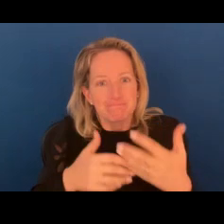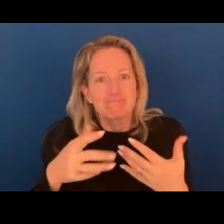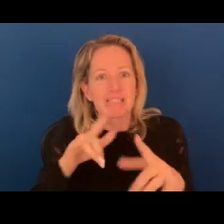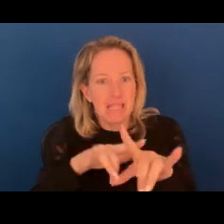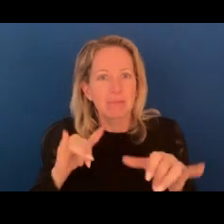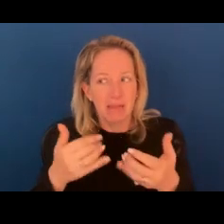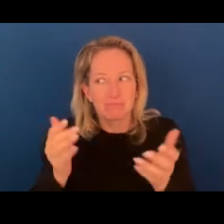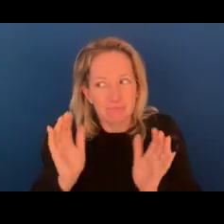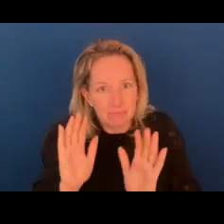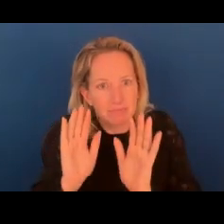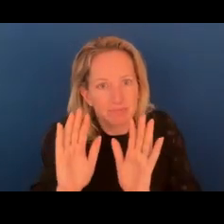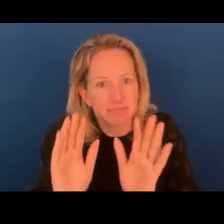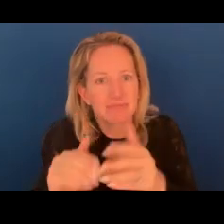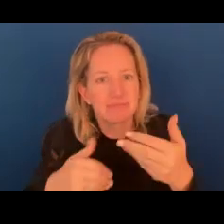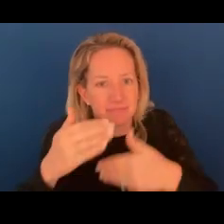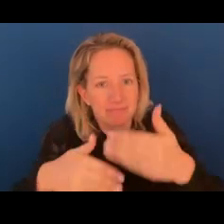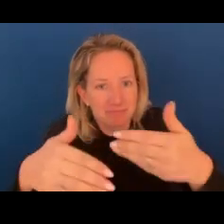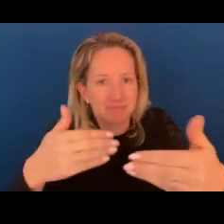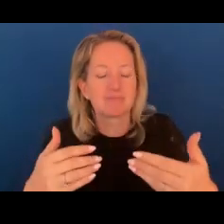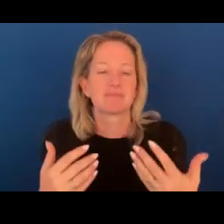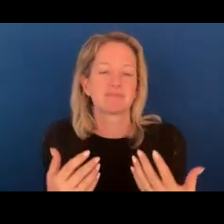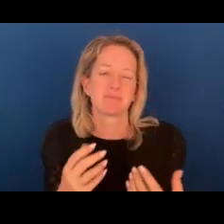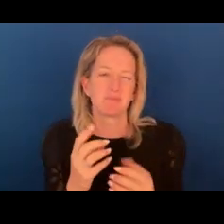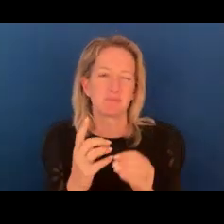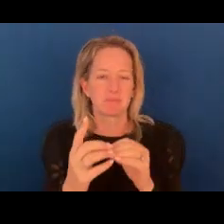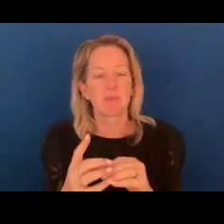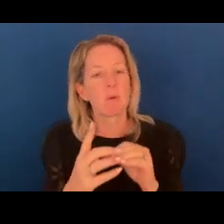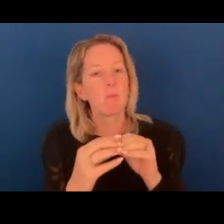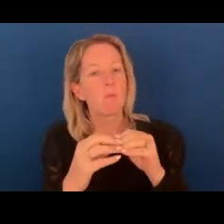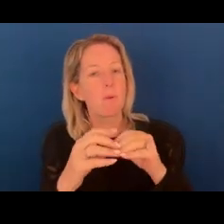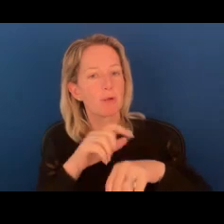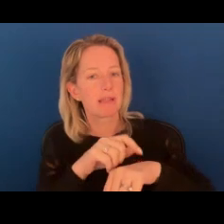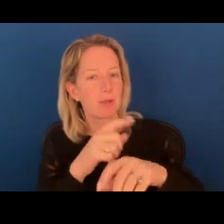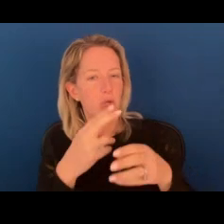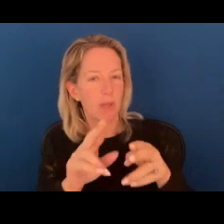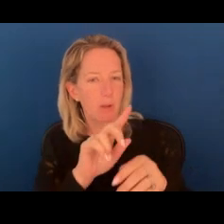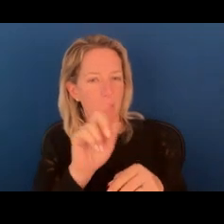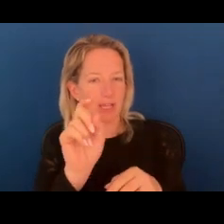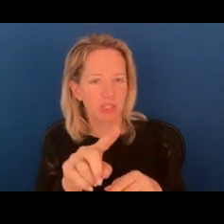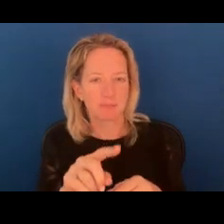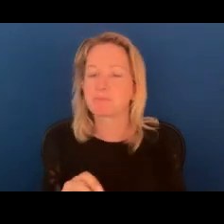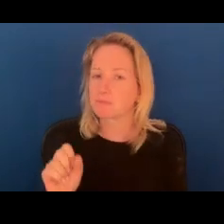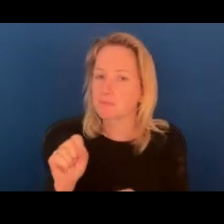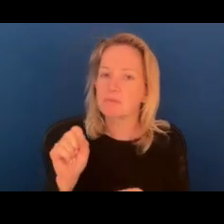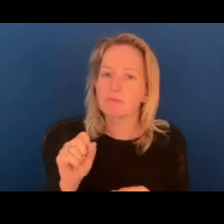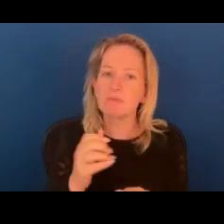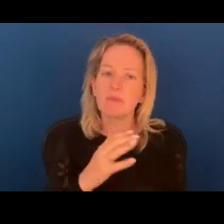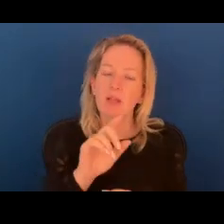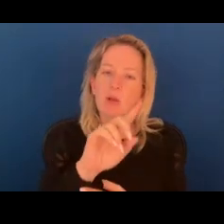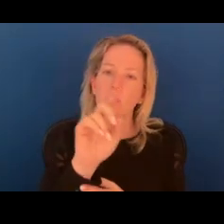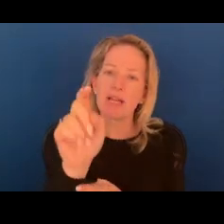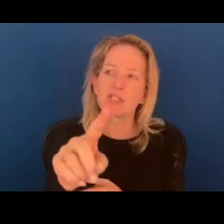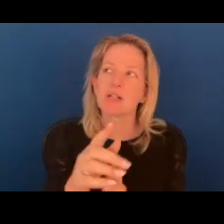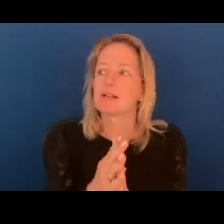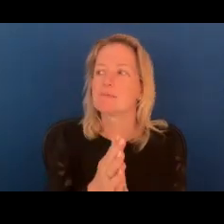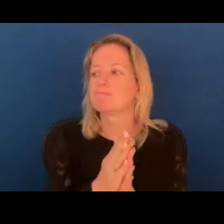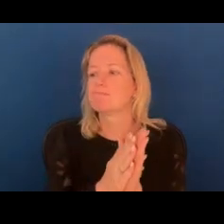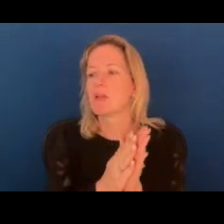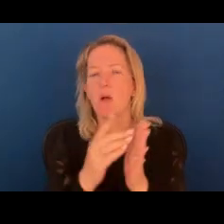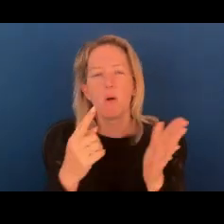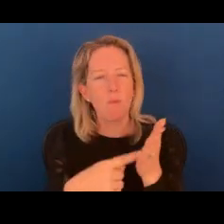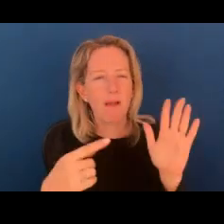We have time for one more quick question. Okay, I have a question for you. What are kind of examples of the outreach do you